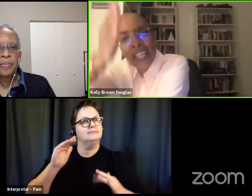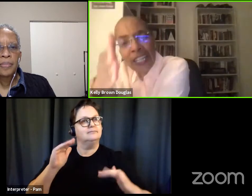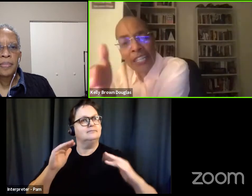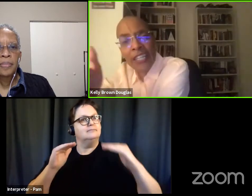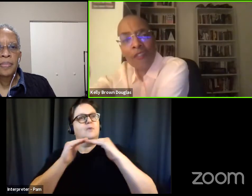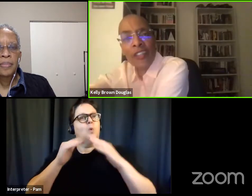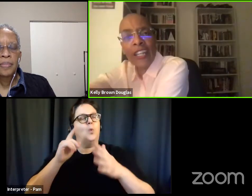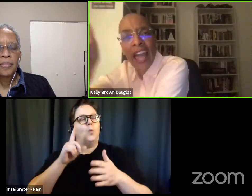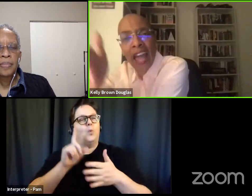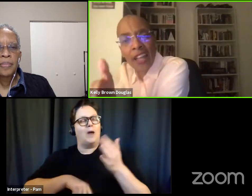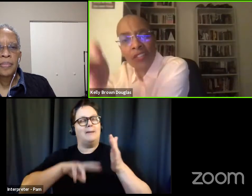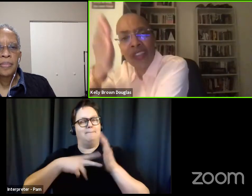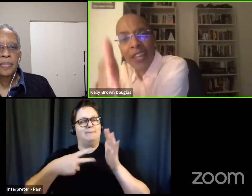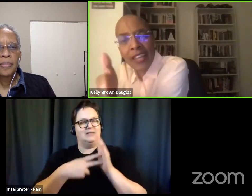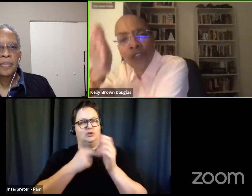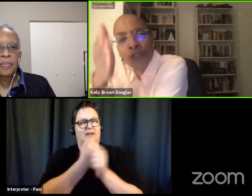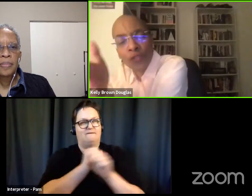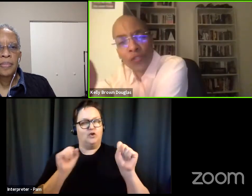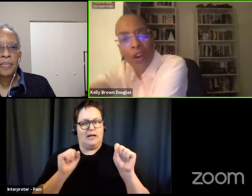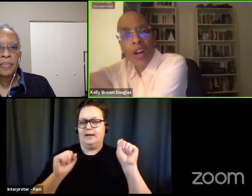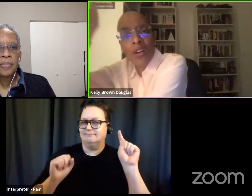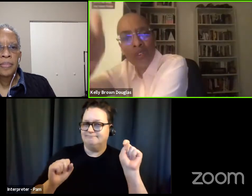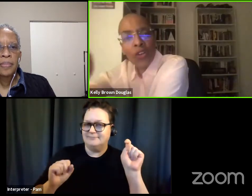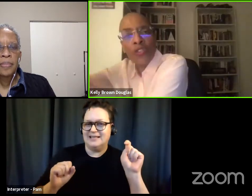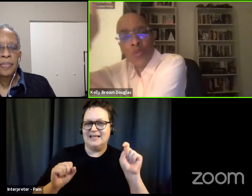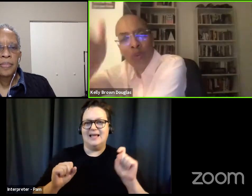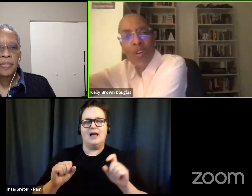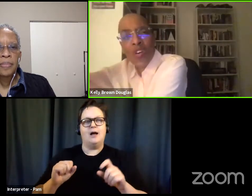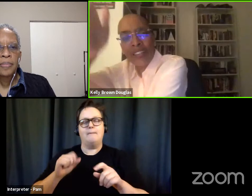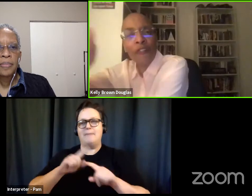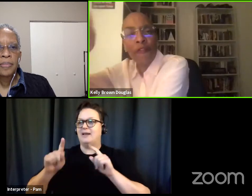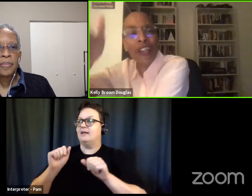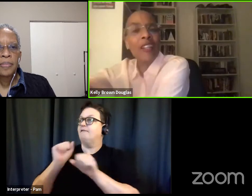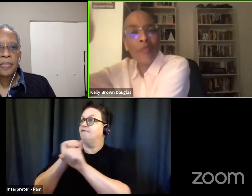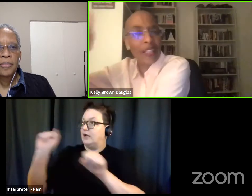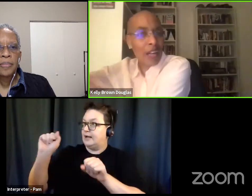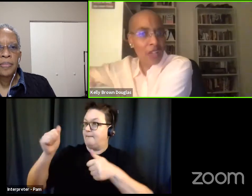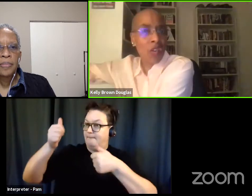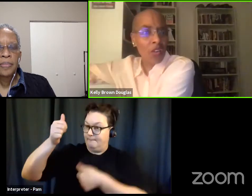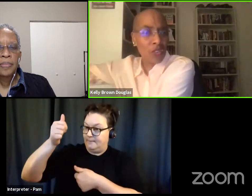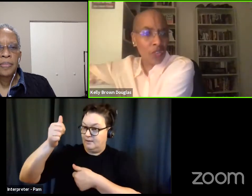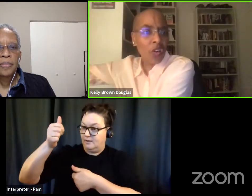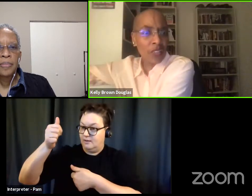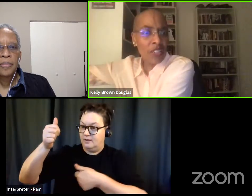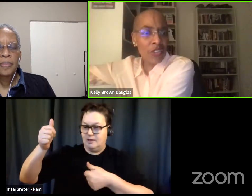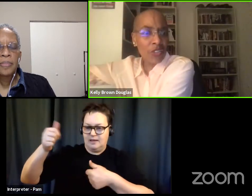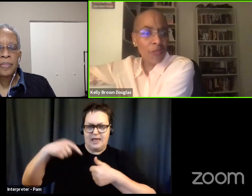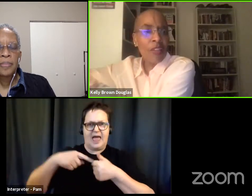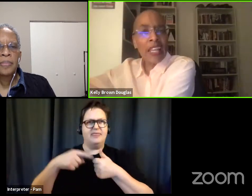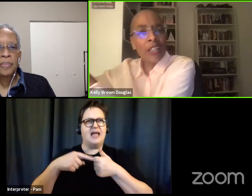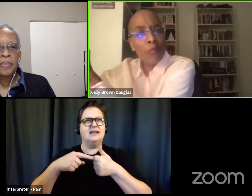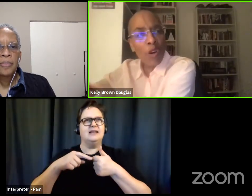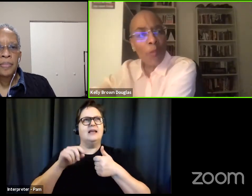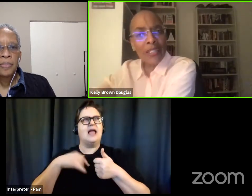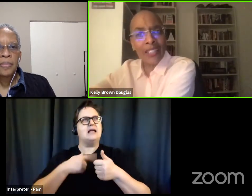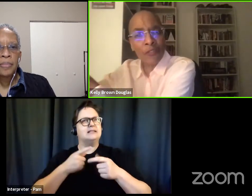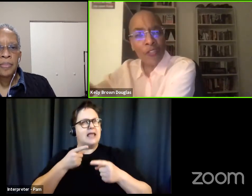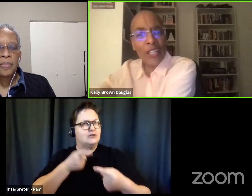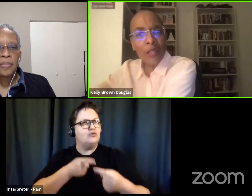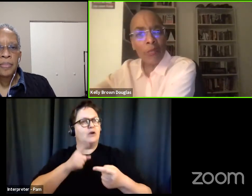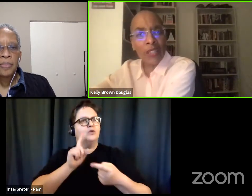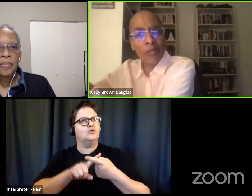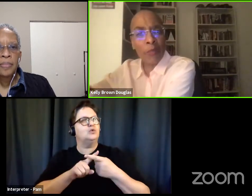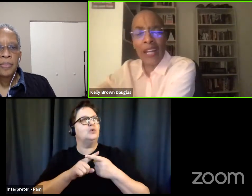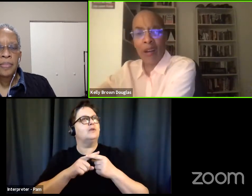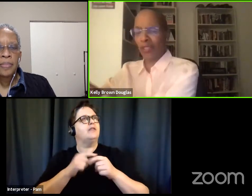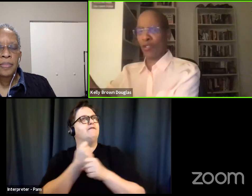free, even as they struggle toward the freedom that God calls us all into. And the moment that